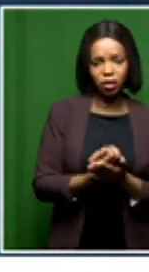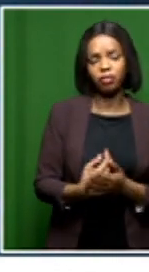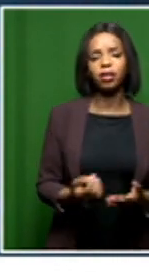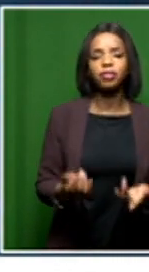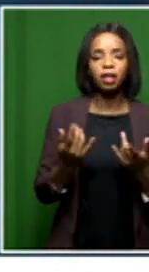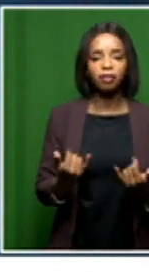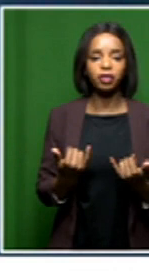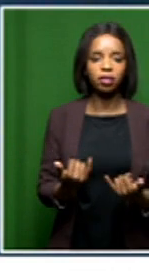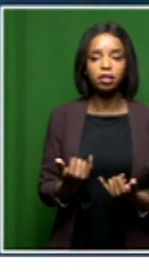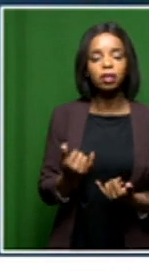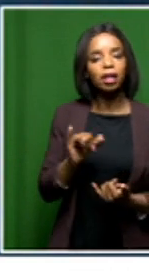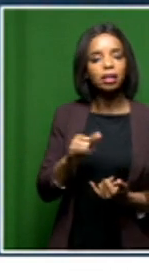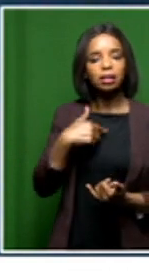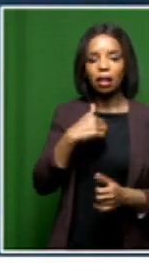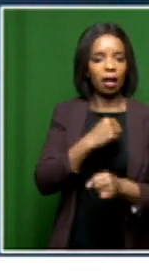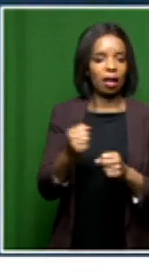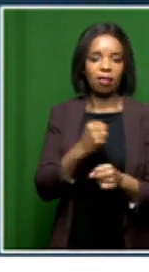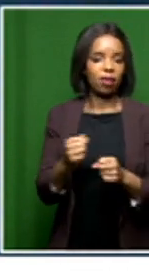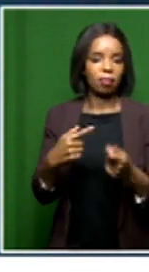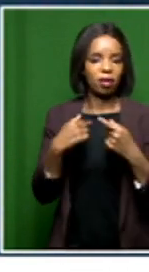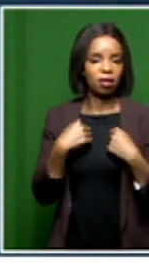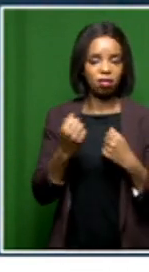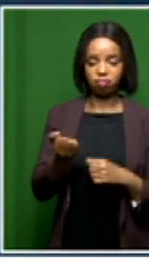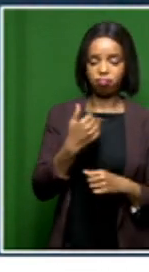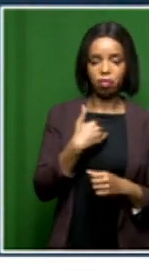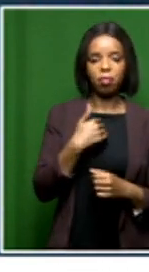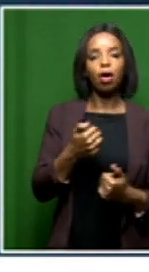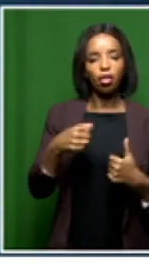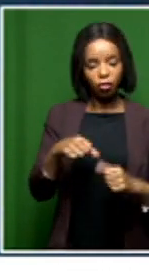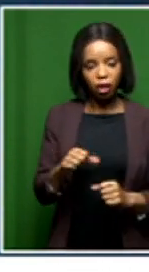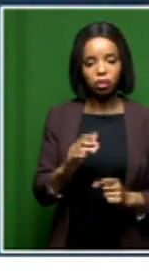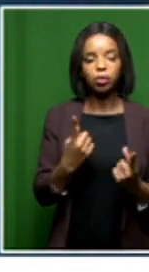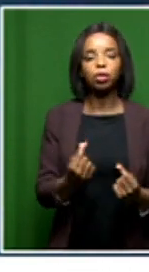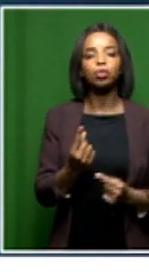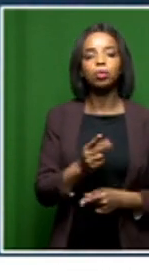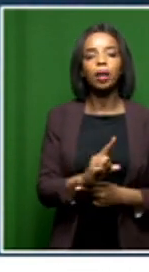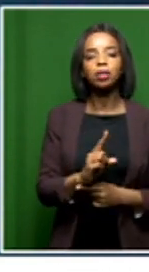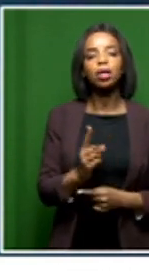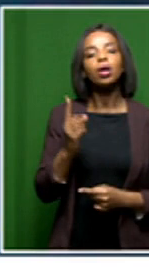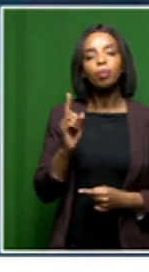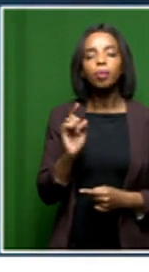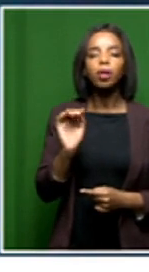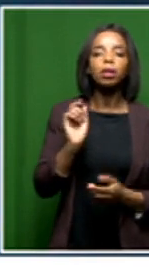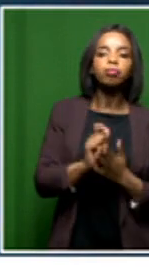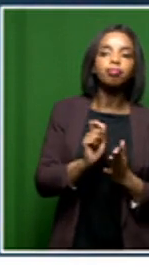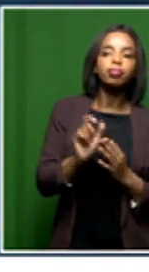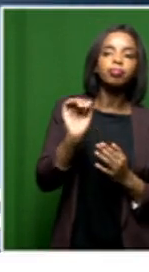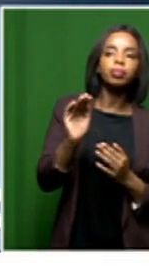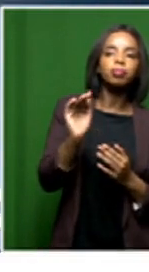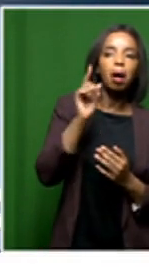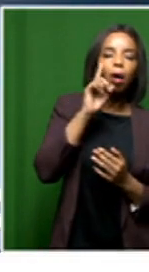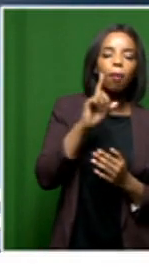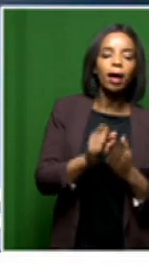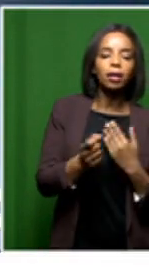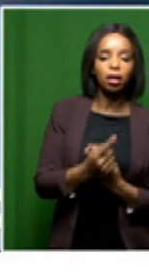received the infringement, you are free to provide that to us. We are going to weigh it up and then revert to you and indicate exactly what went wrong. Monde, how